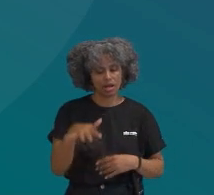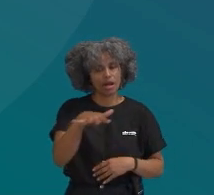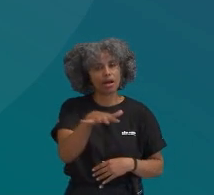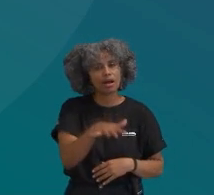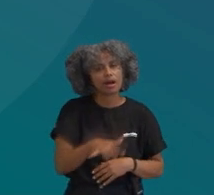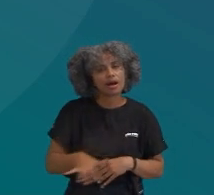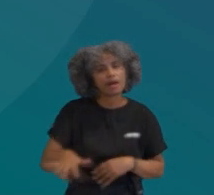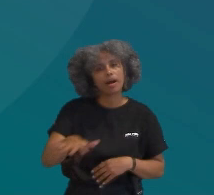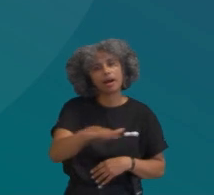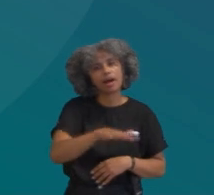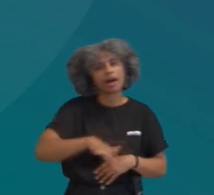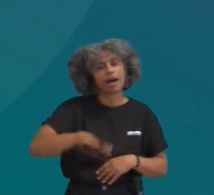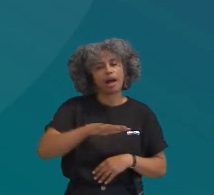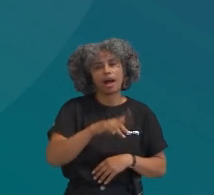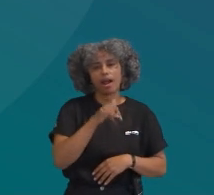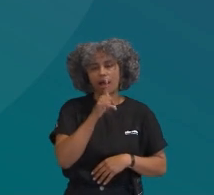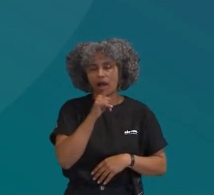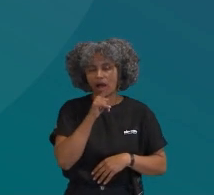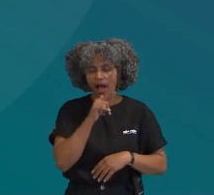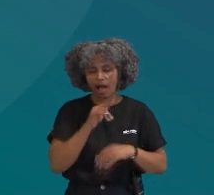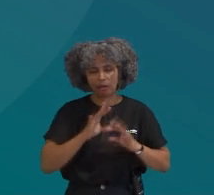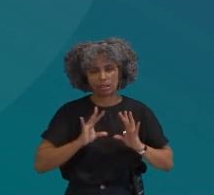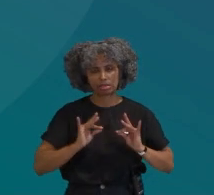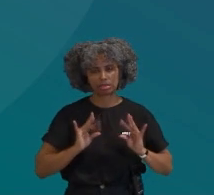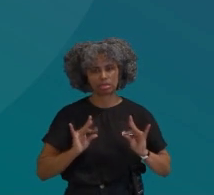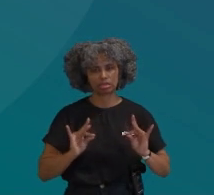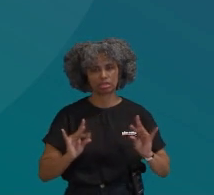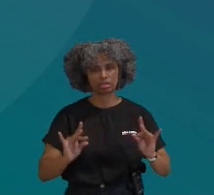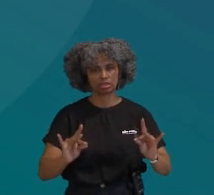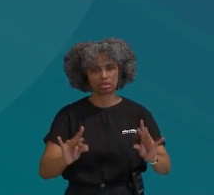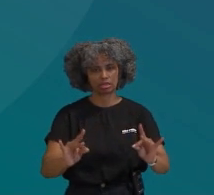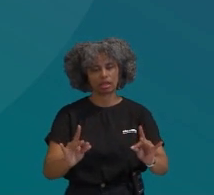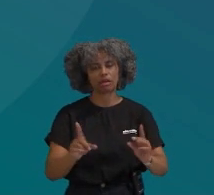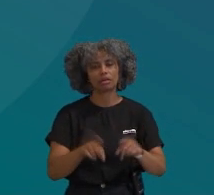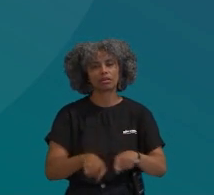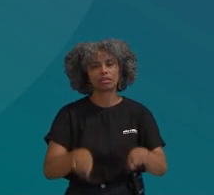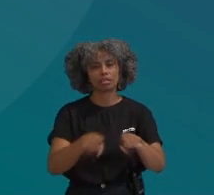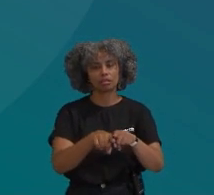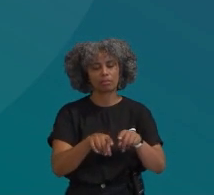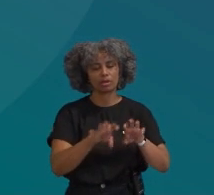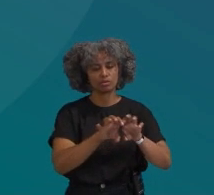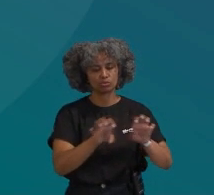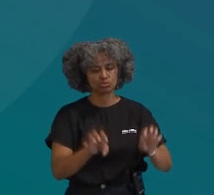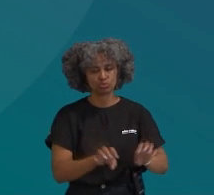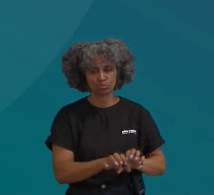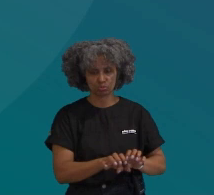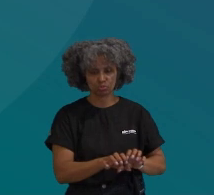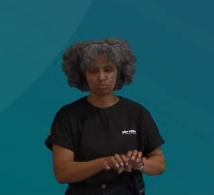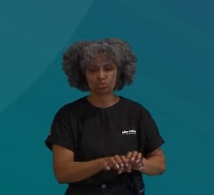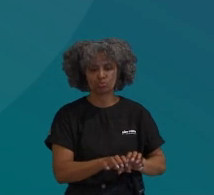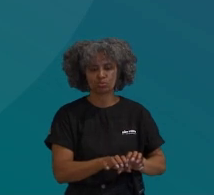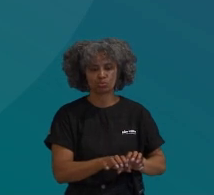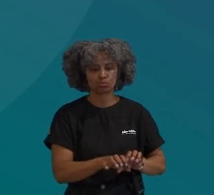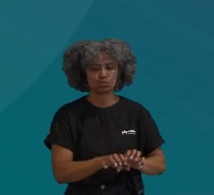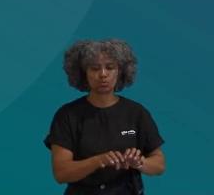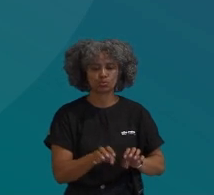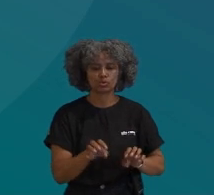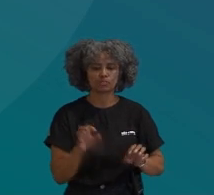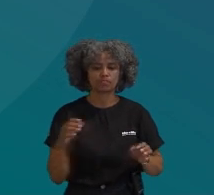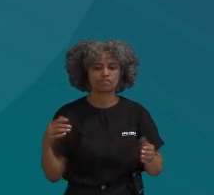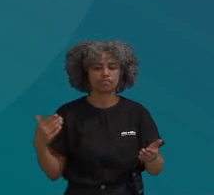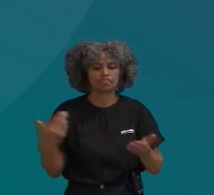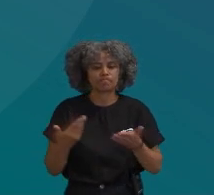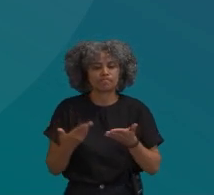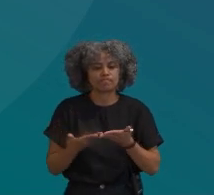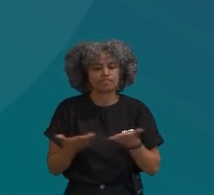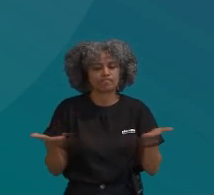kickabout, and that the stormwater would be handled and that the wetland be managed. And so actually, finally, we managed to get